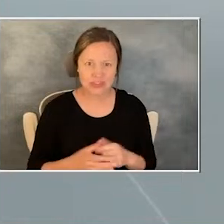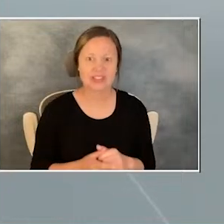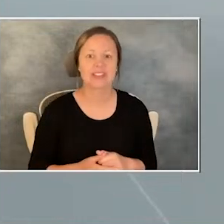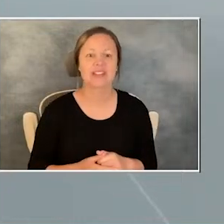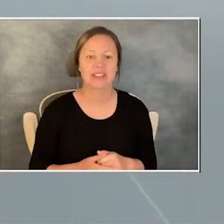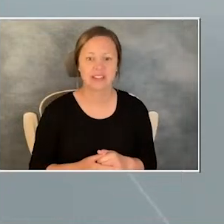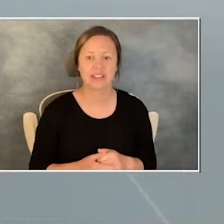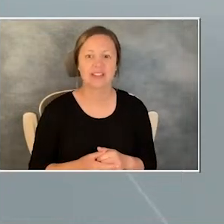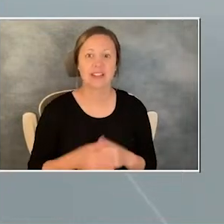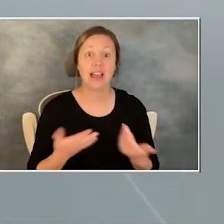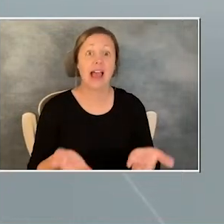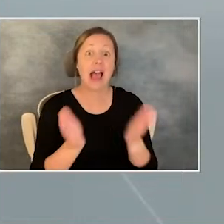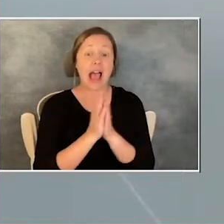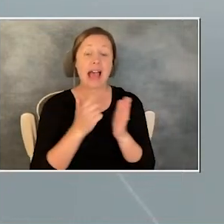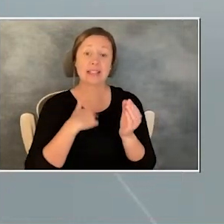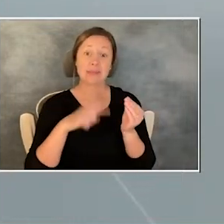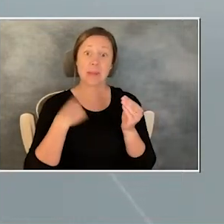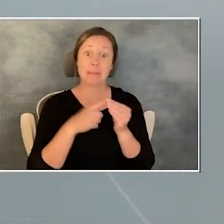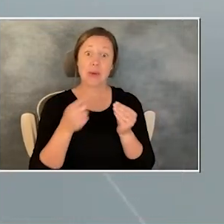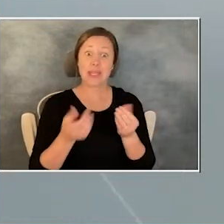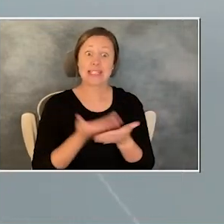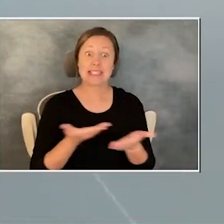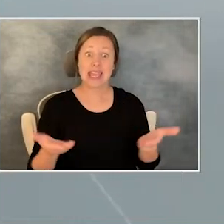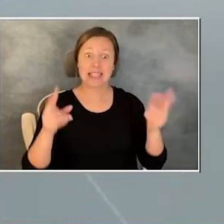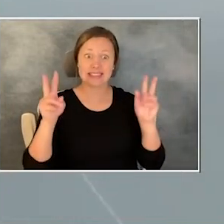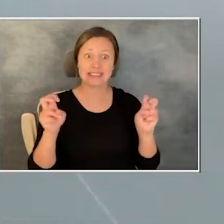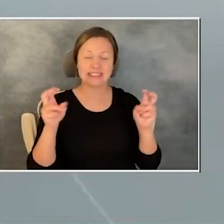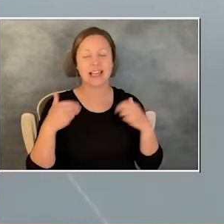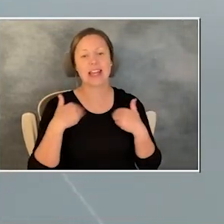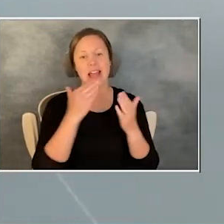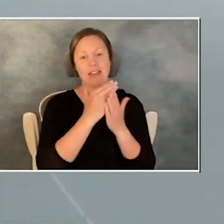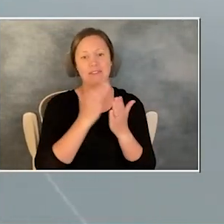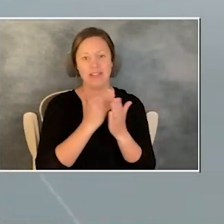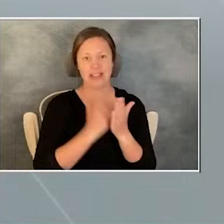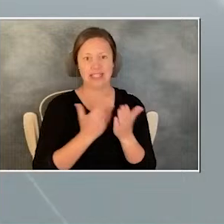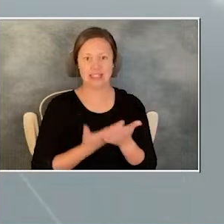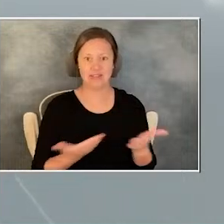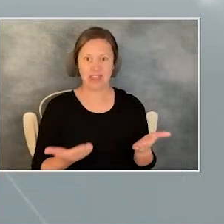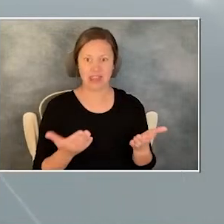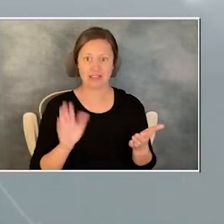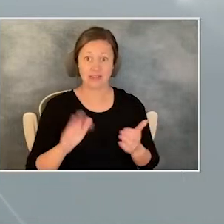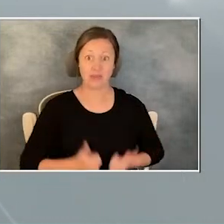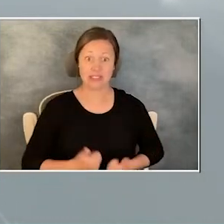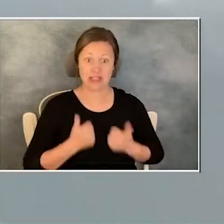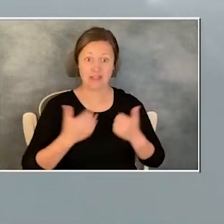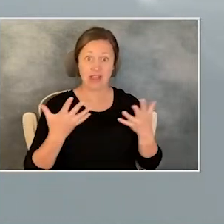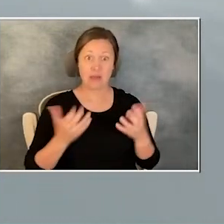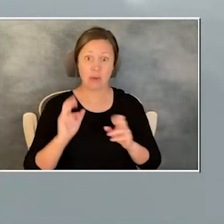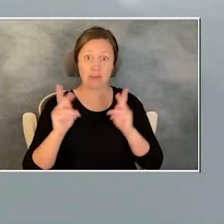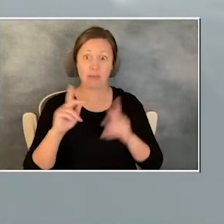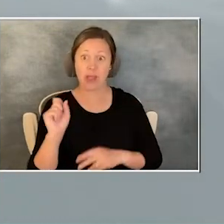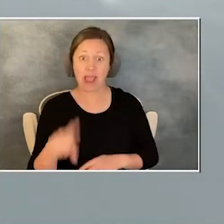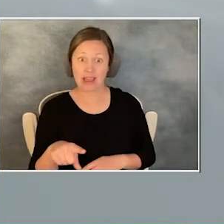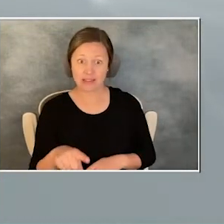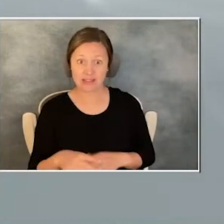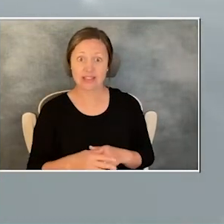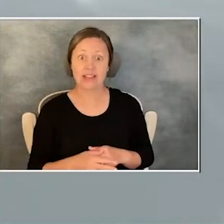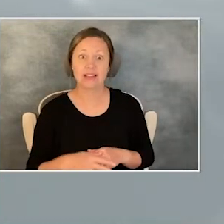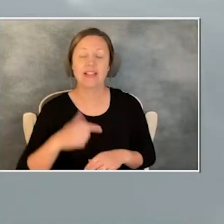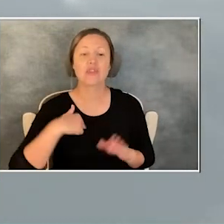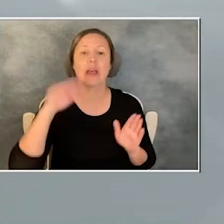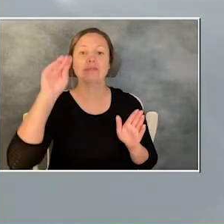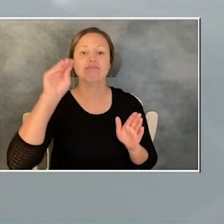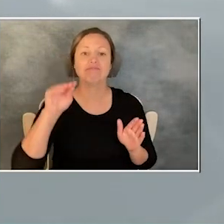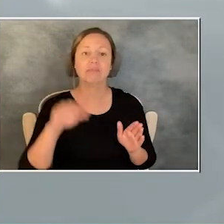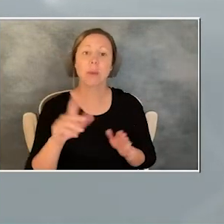things. Ask me about these things, and I have a list of things throughout his life that I want people to ask him about. And I put him in his bathroom, and I put him